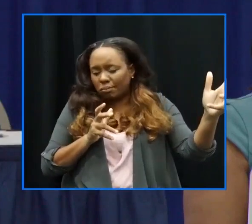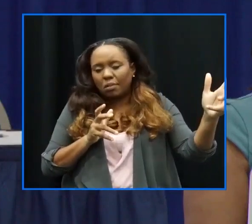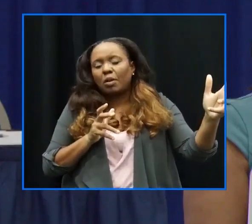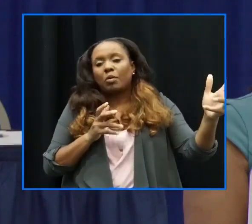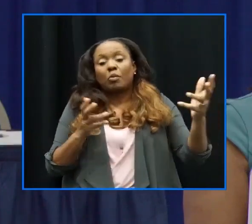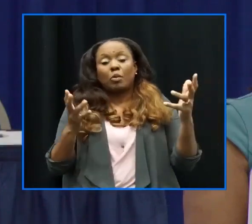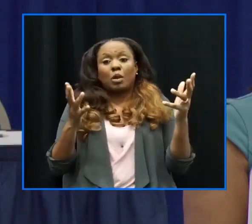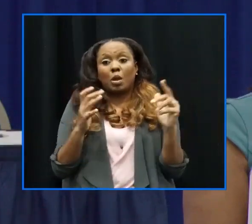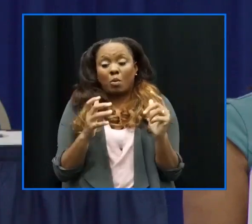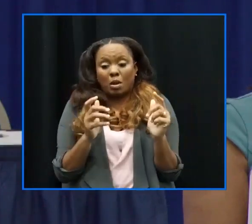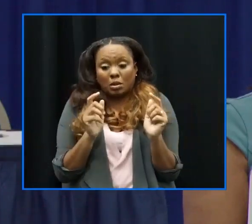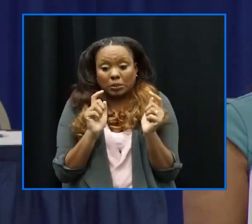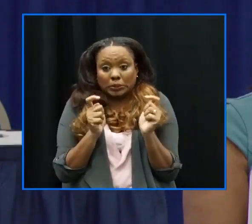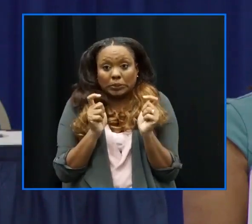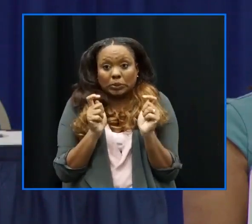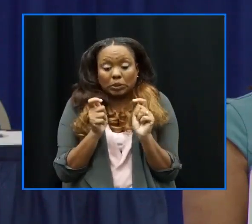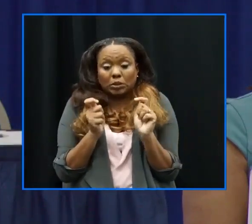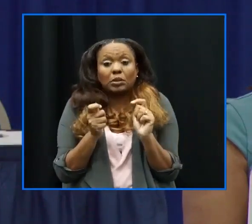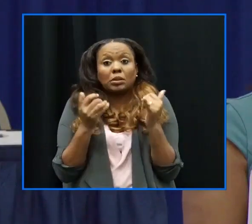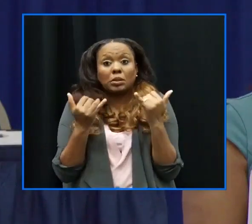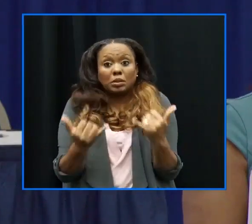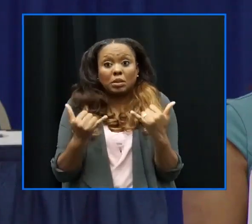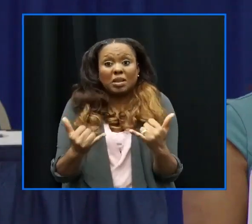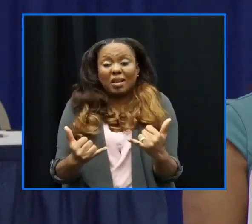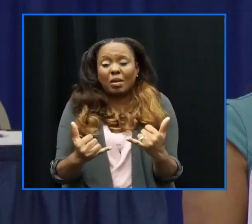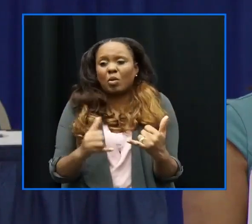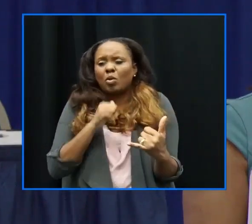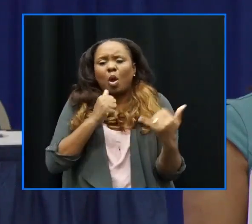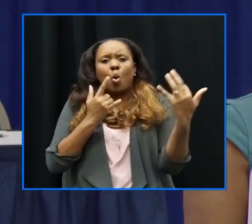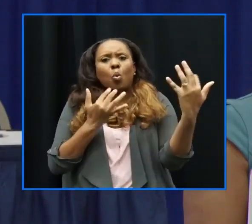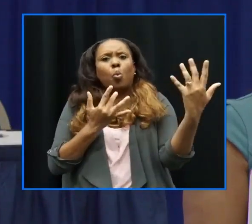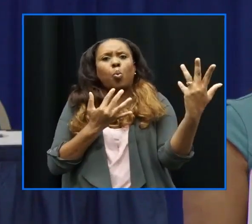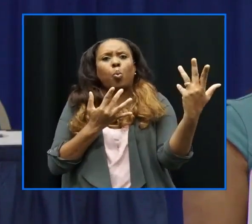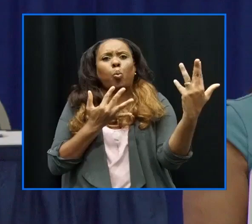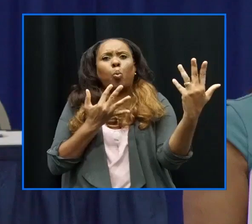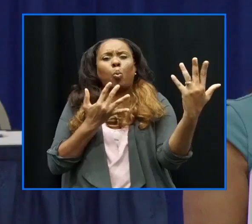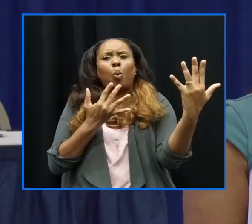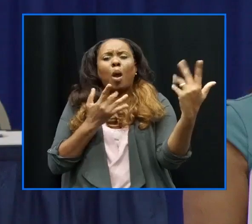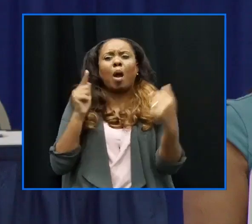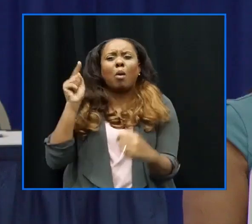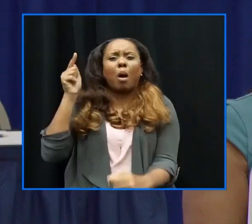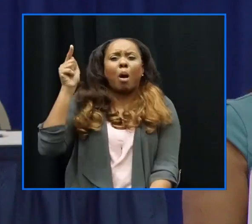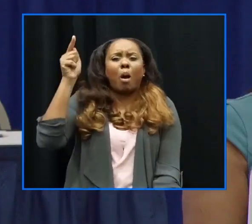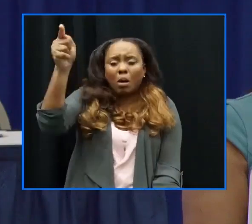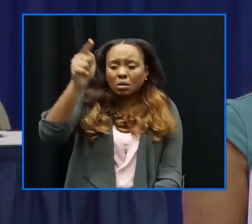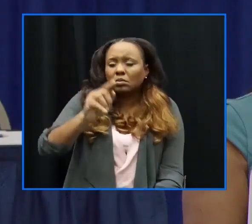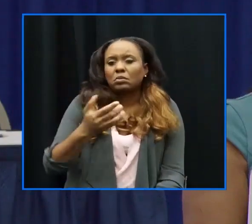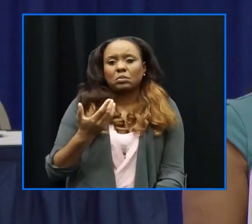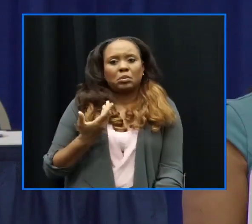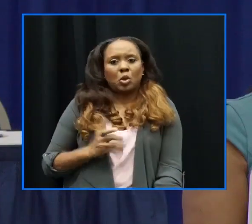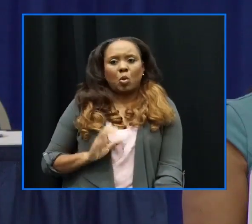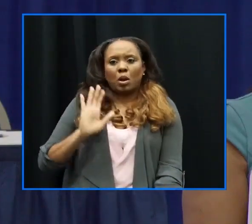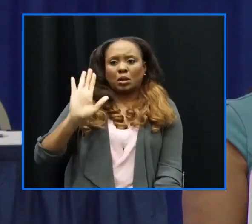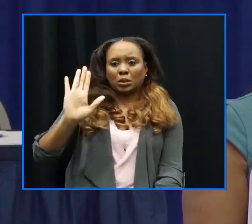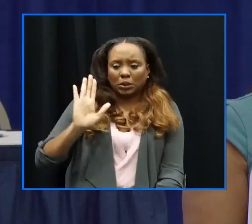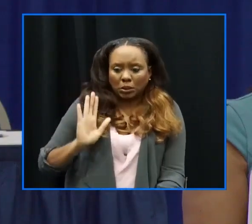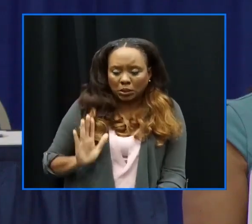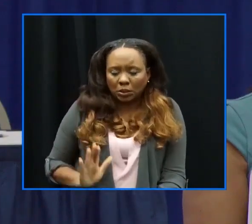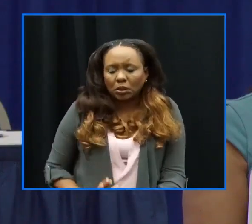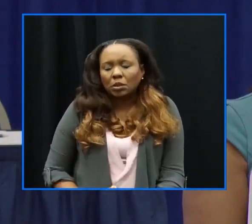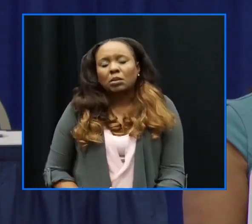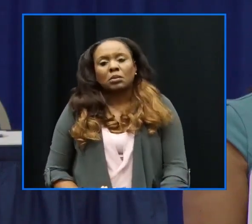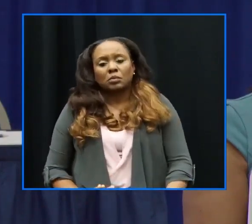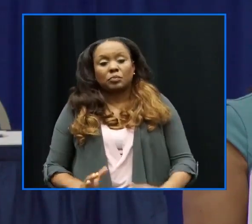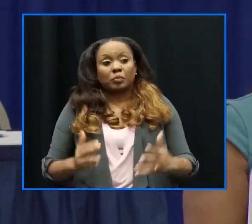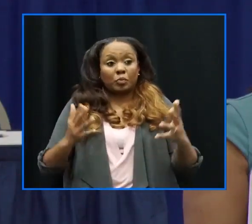shape but we are taking action to ensure that changes can be implemented and be graduated in